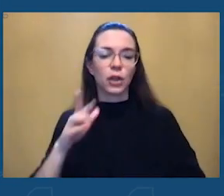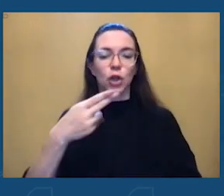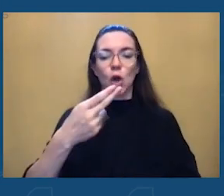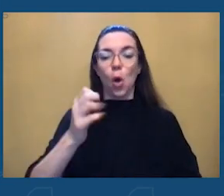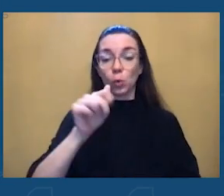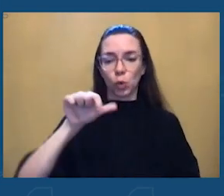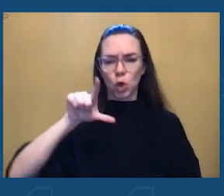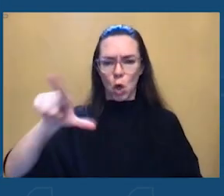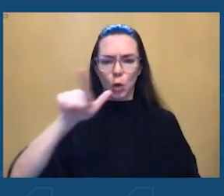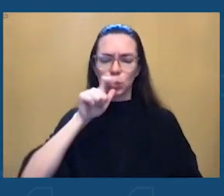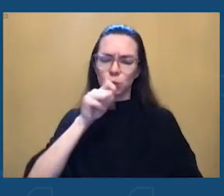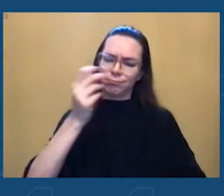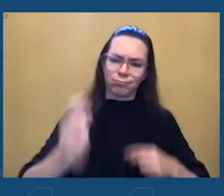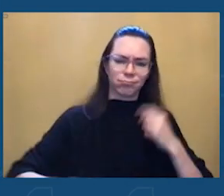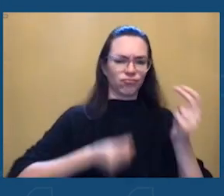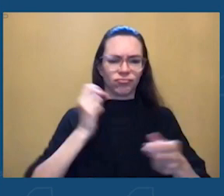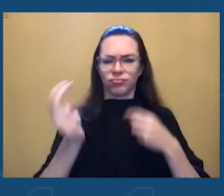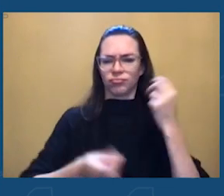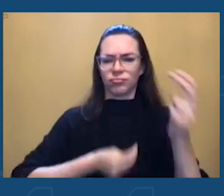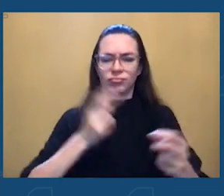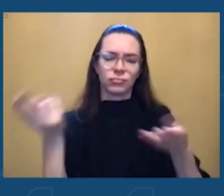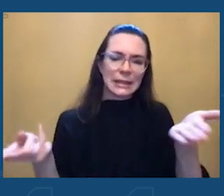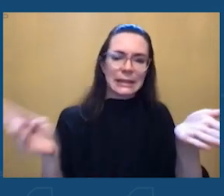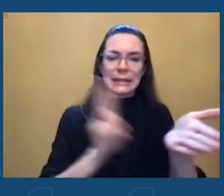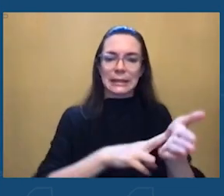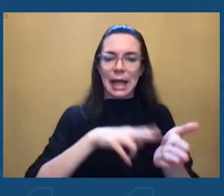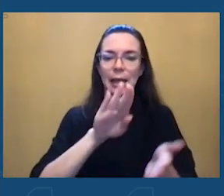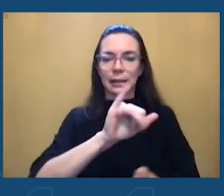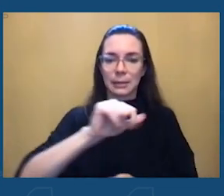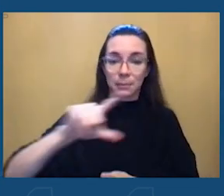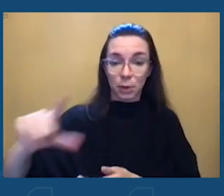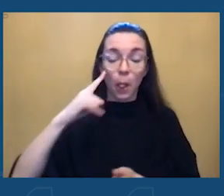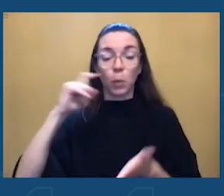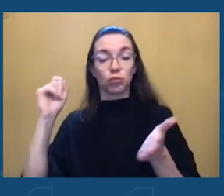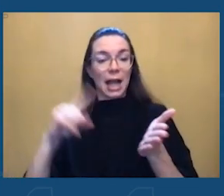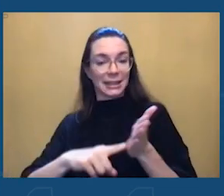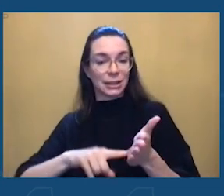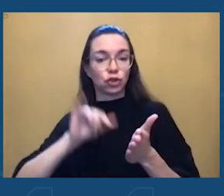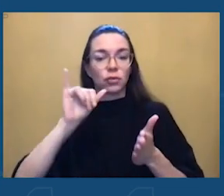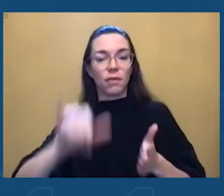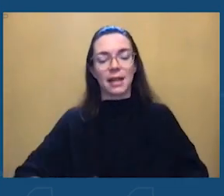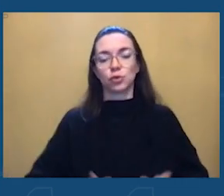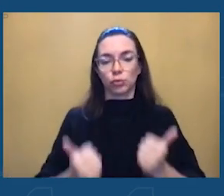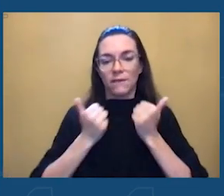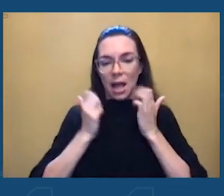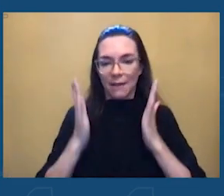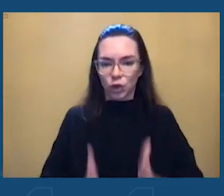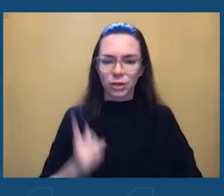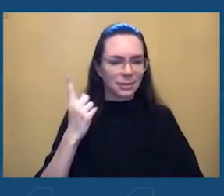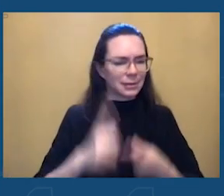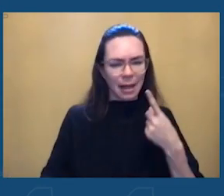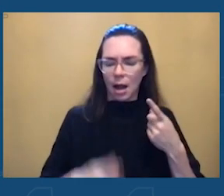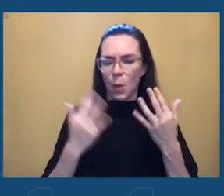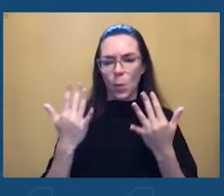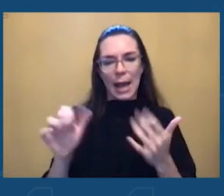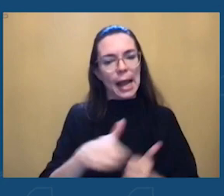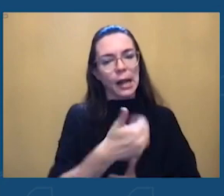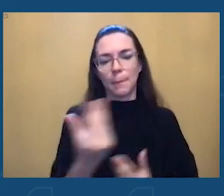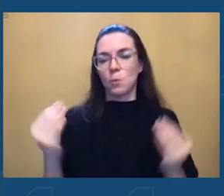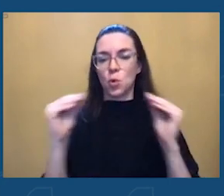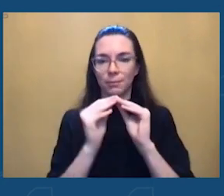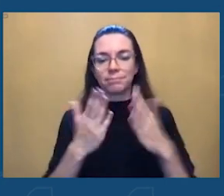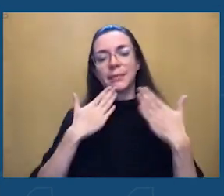no time signing this bill in recognition that survivors cannot wait any longer. Thank